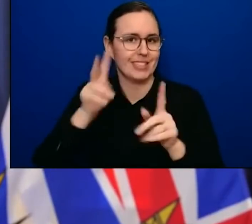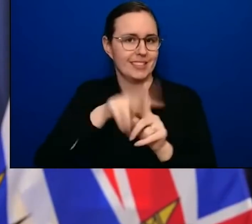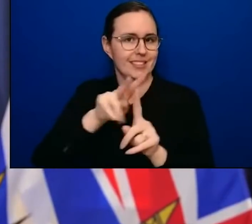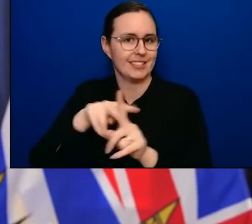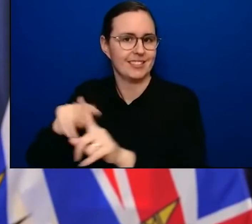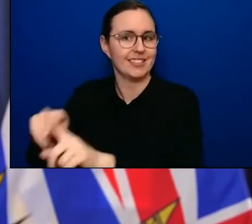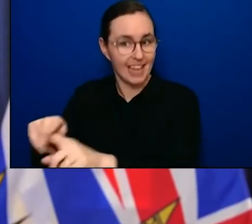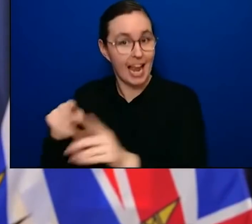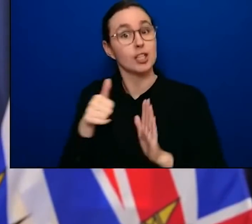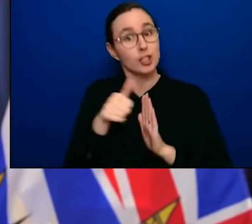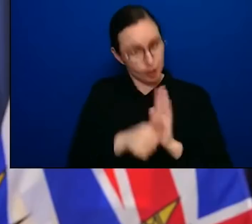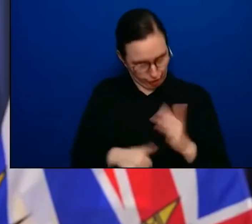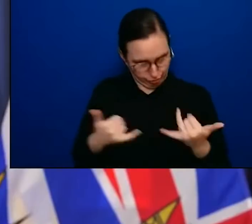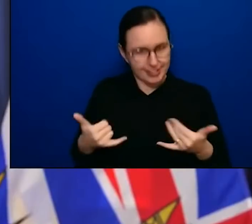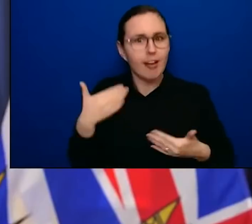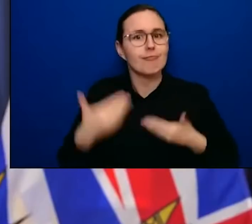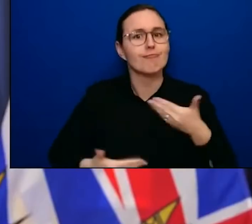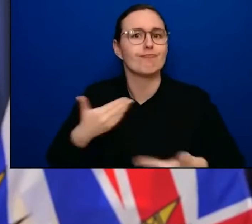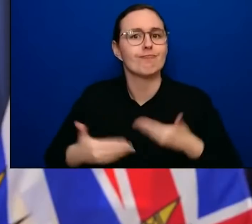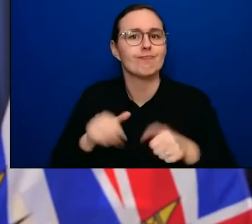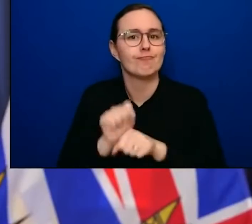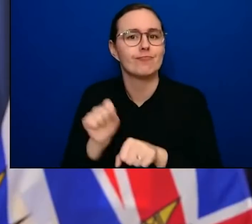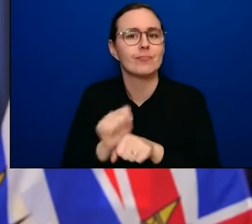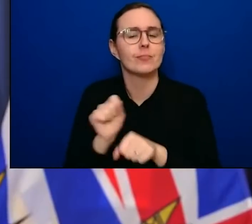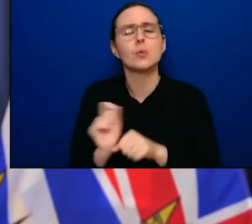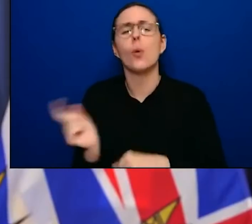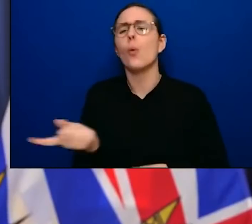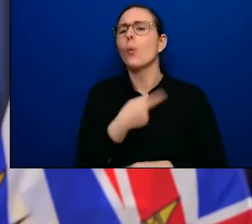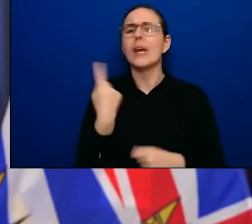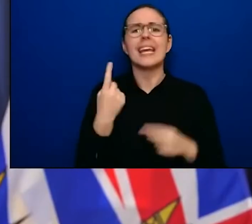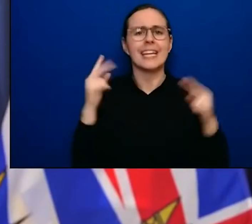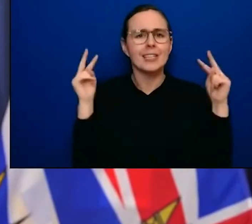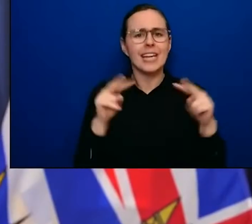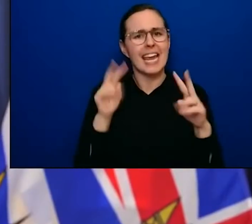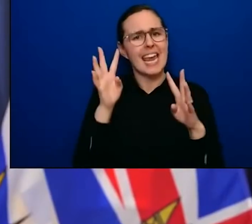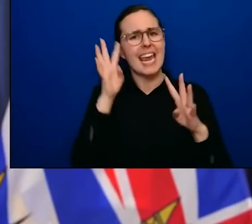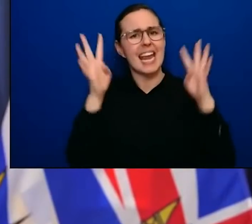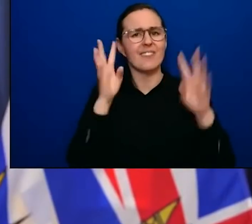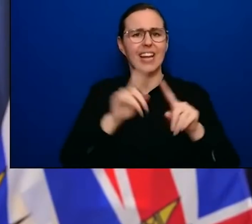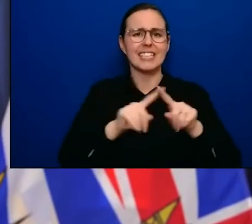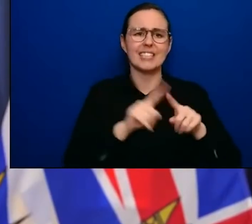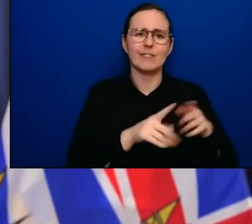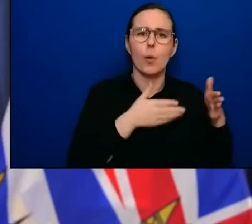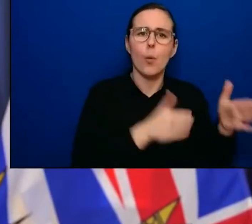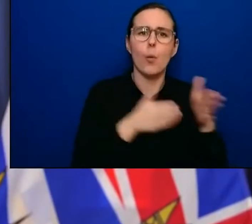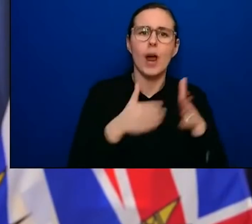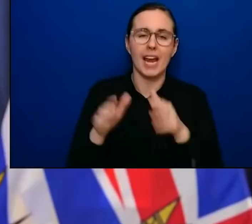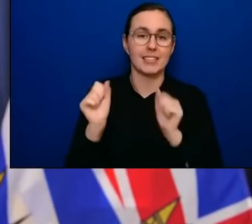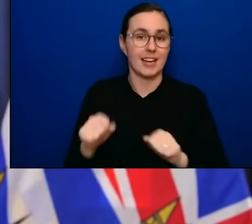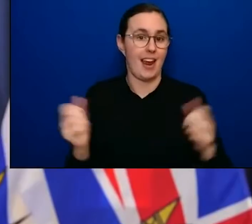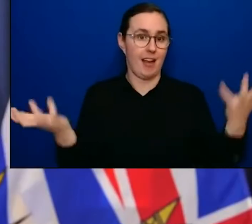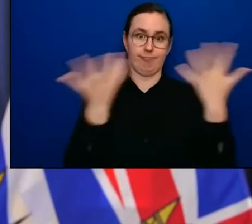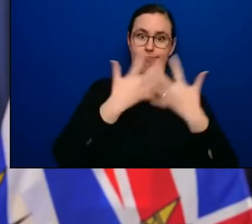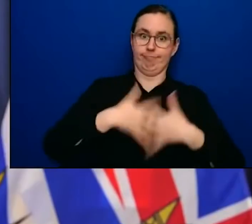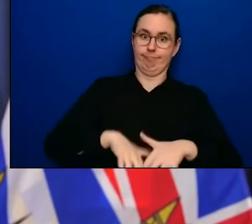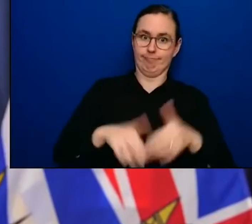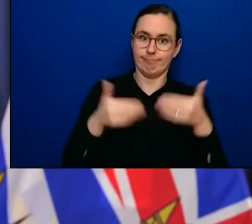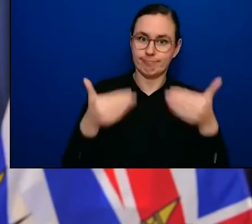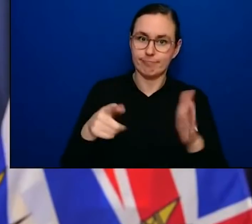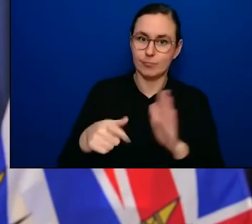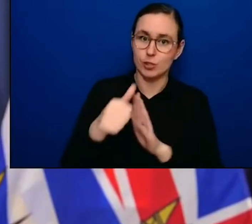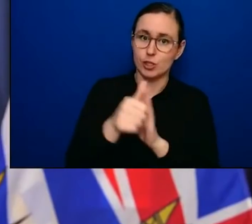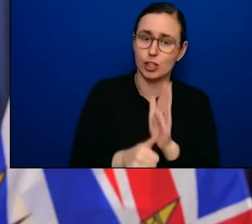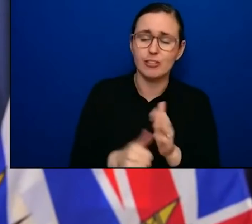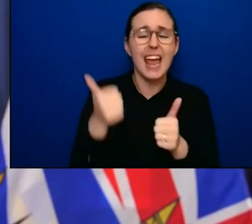Innovations to increase surgical capacity were launched in every health authority across our surgical sites, benefiting everyone in need of